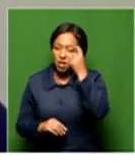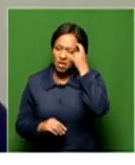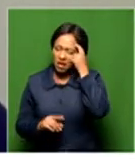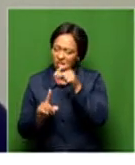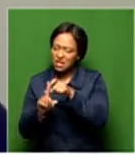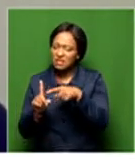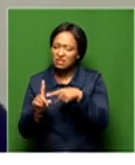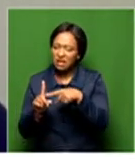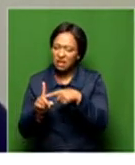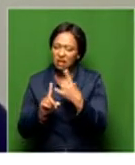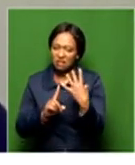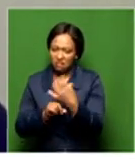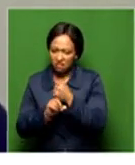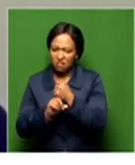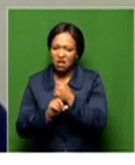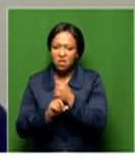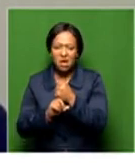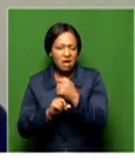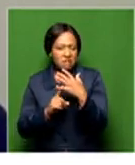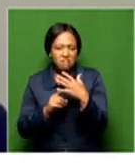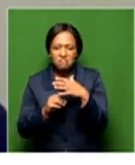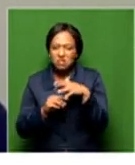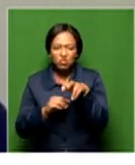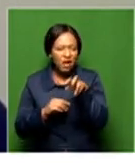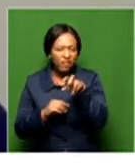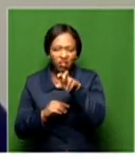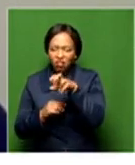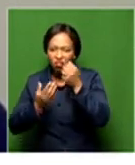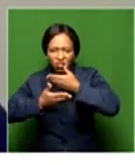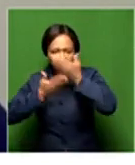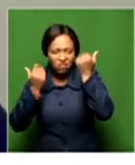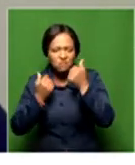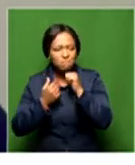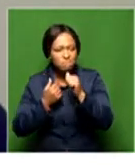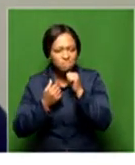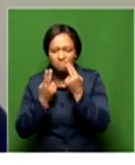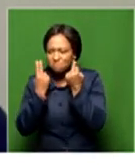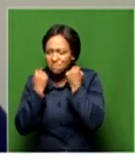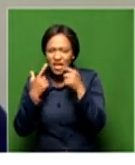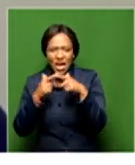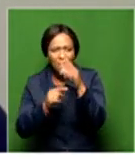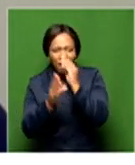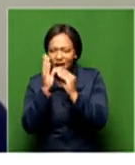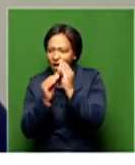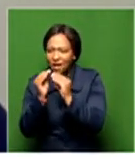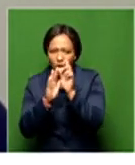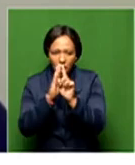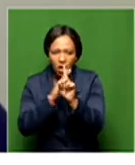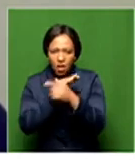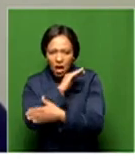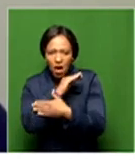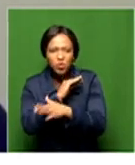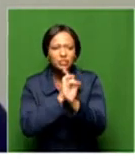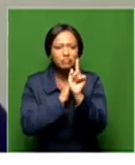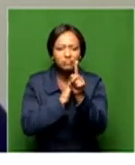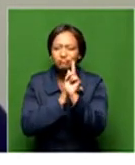the way into the unknown and also having to learn the languages of the new countries that she went to, which